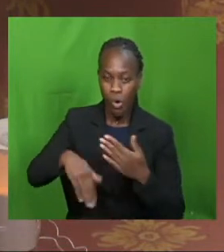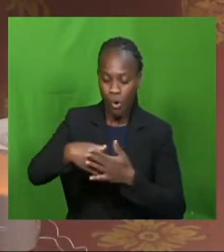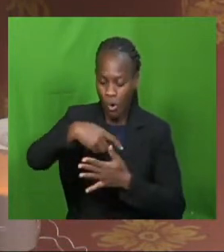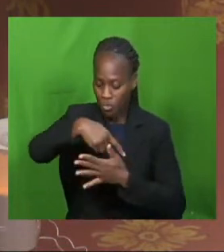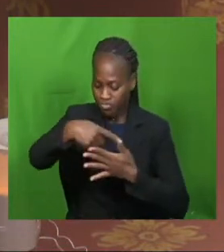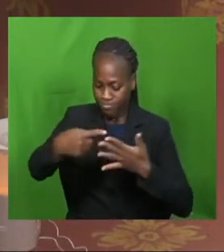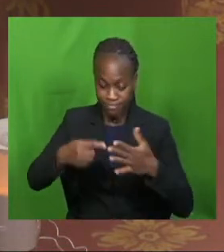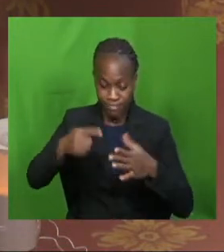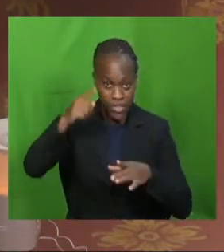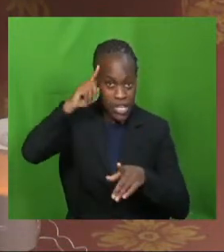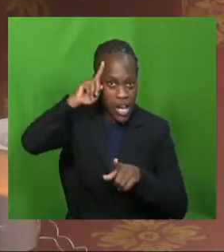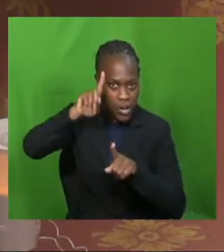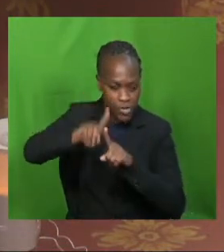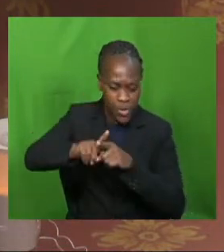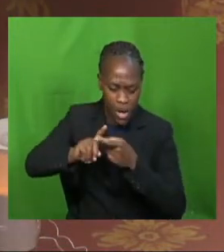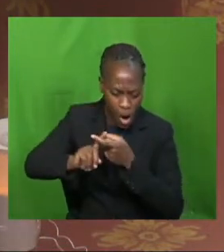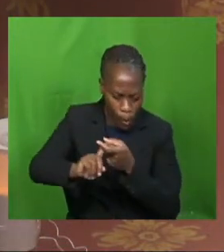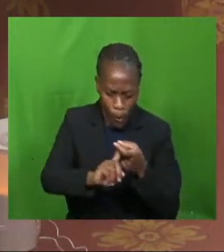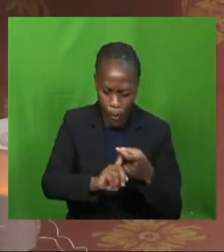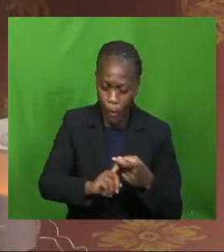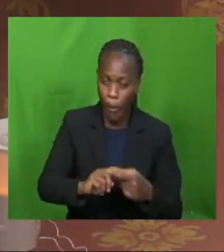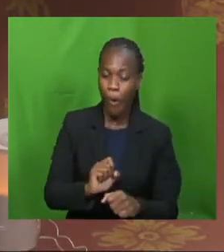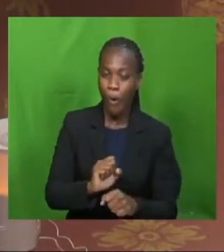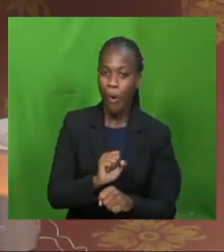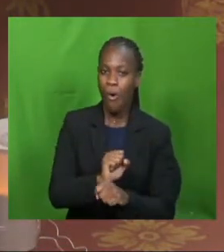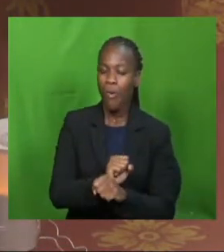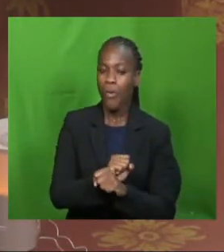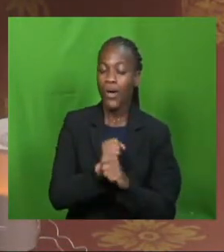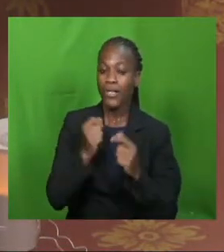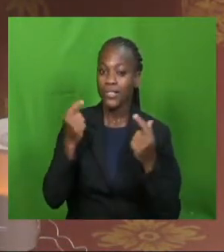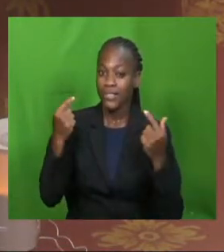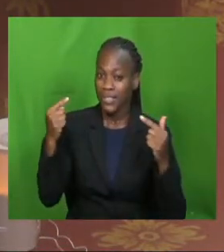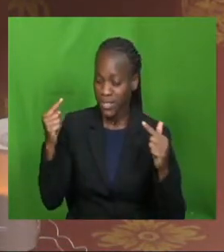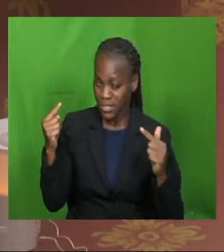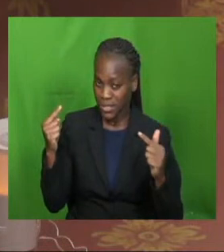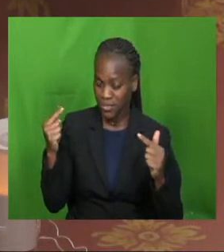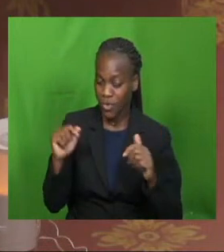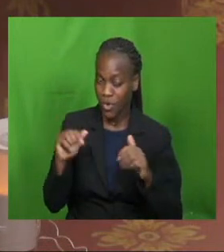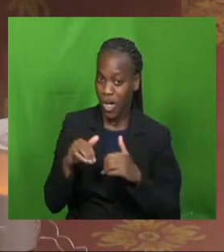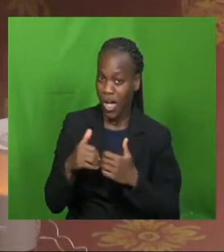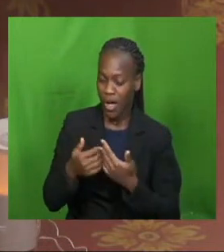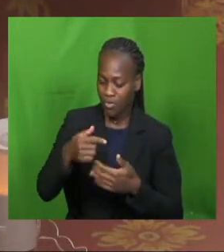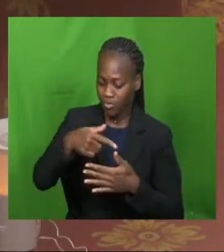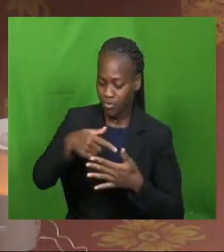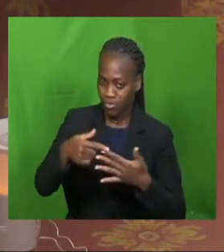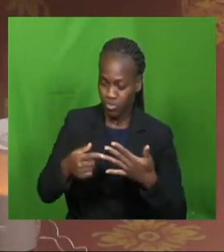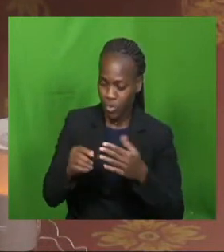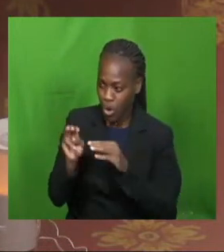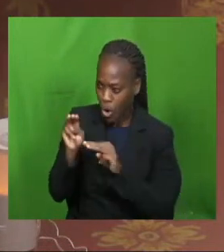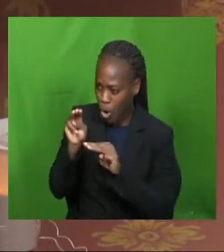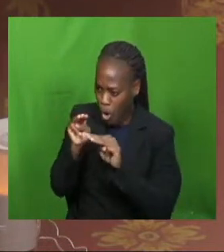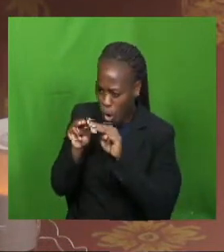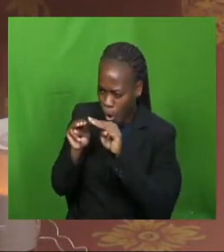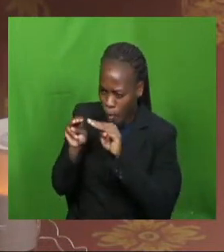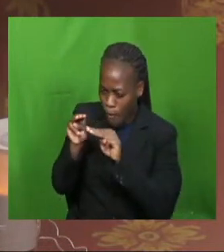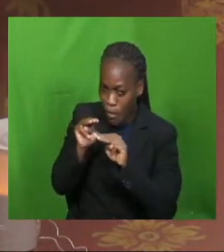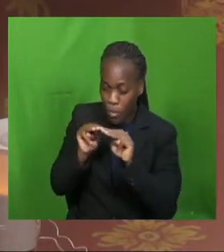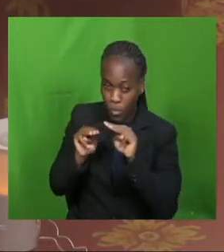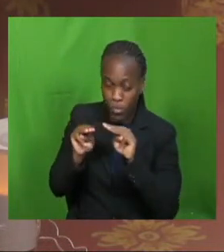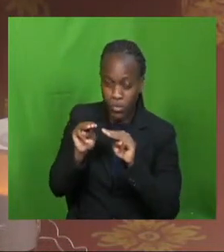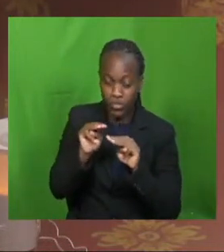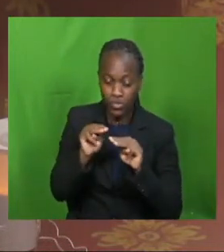of mutual interest to achieve their common objective, which include the following: monitoring the broadcast landscape